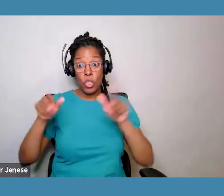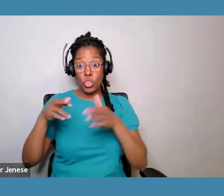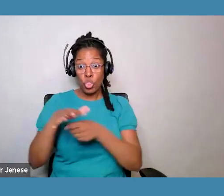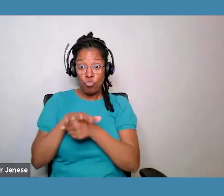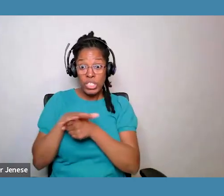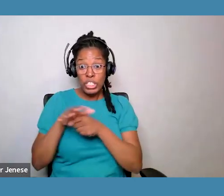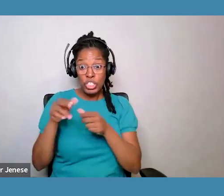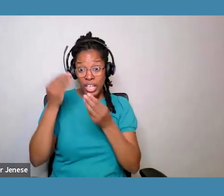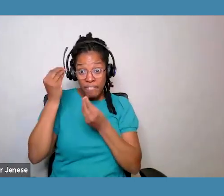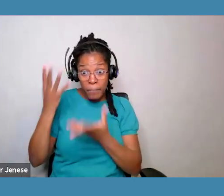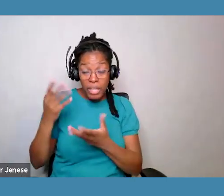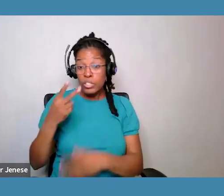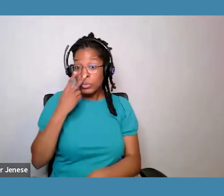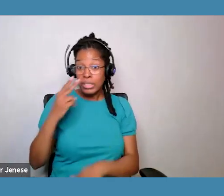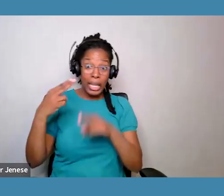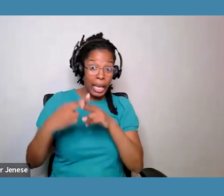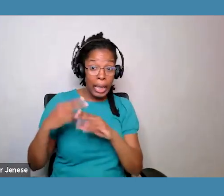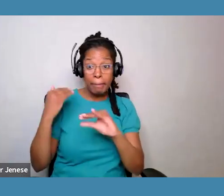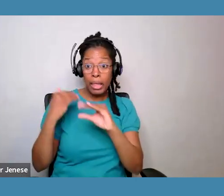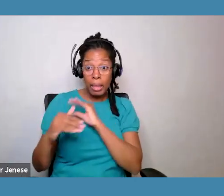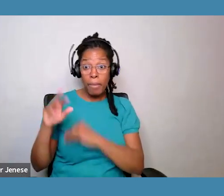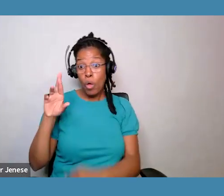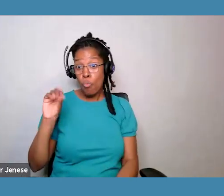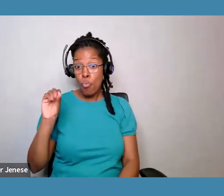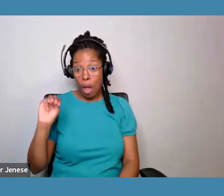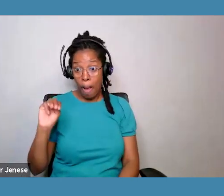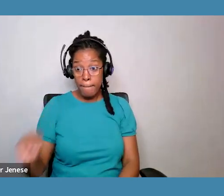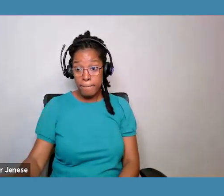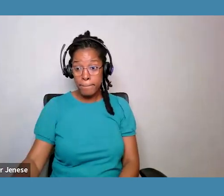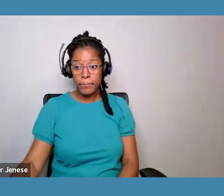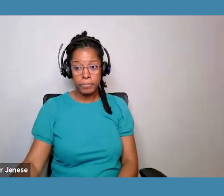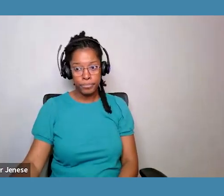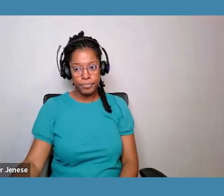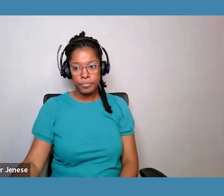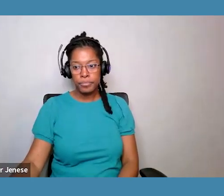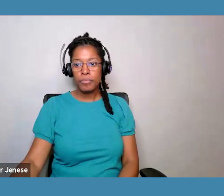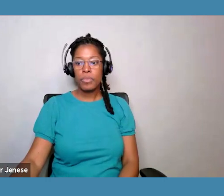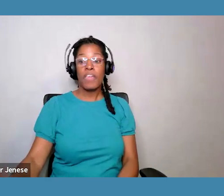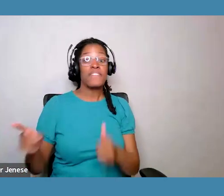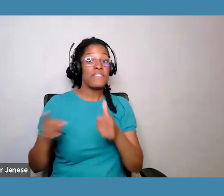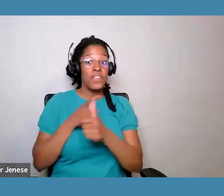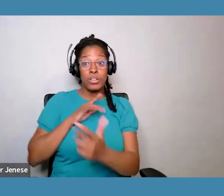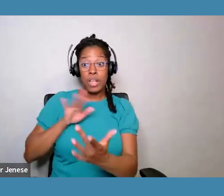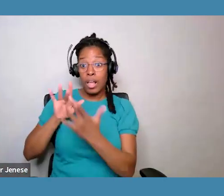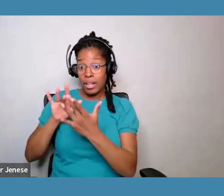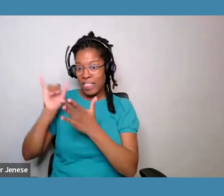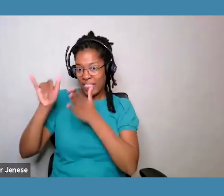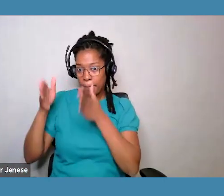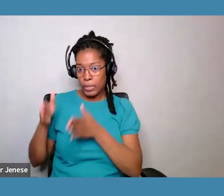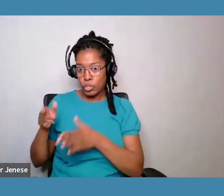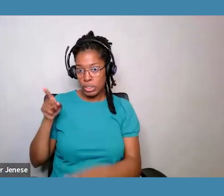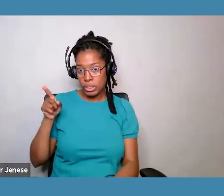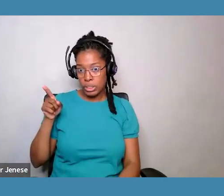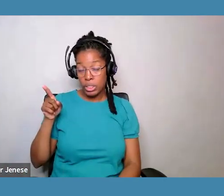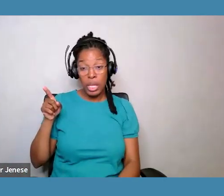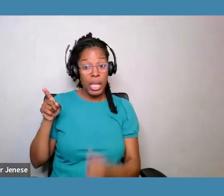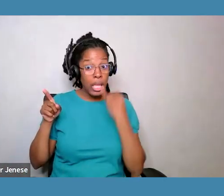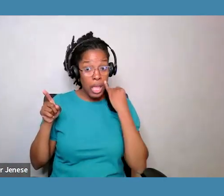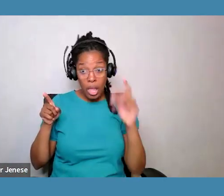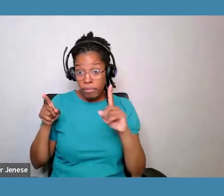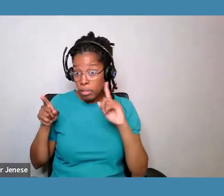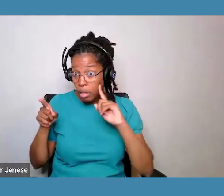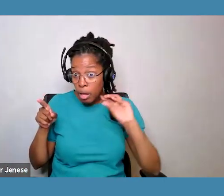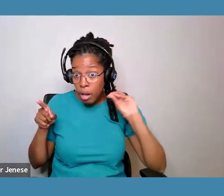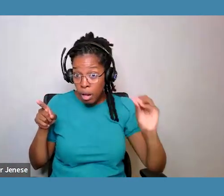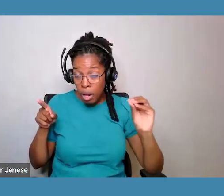also lists the name and email address of the ROM. So first I will contact that person. And if I don't get anywhere with